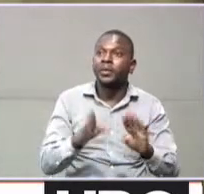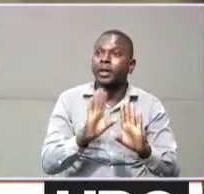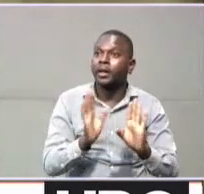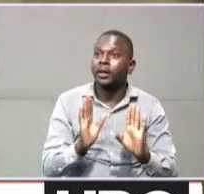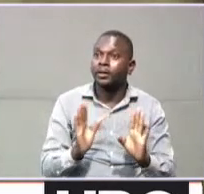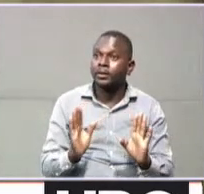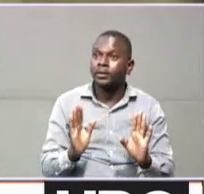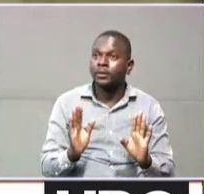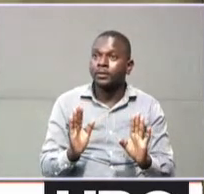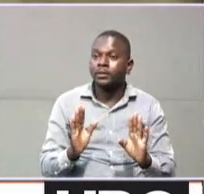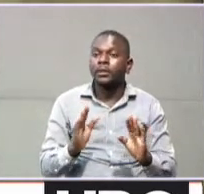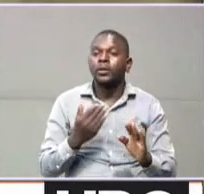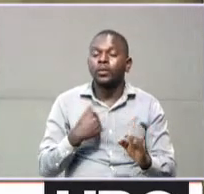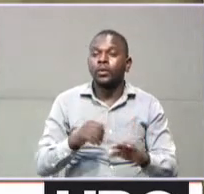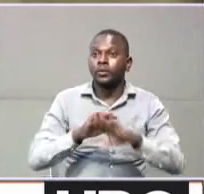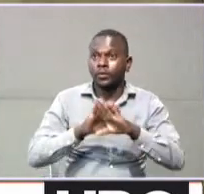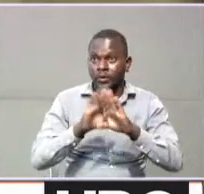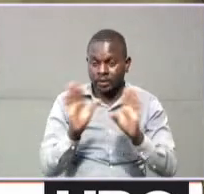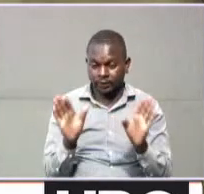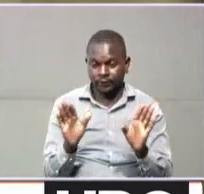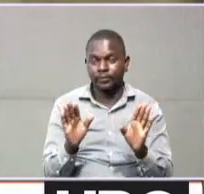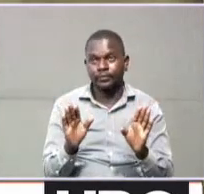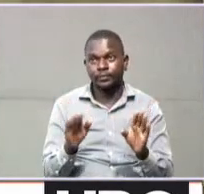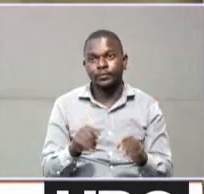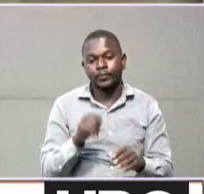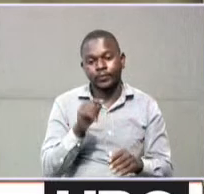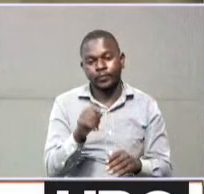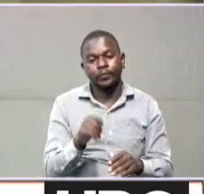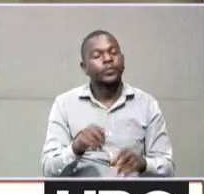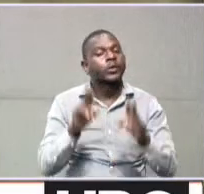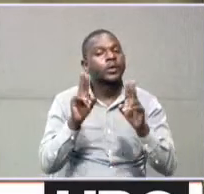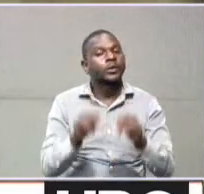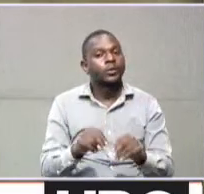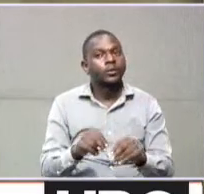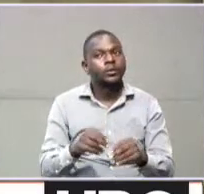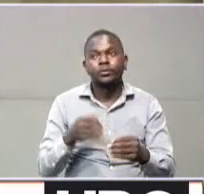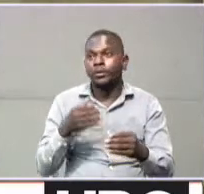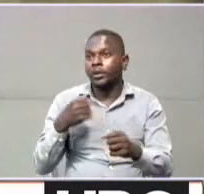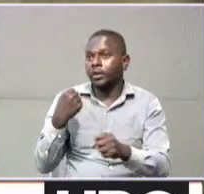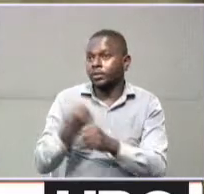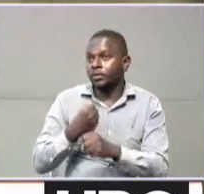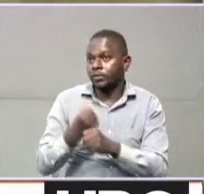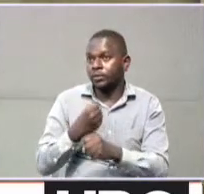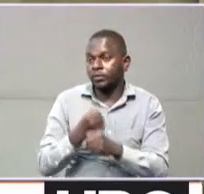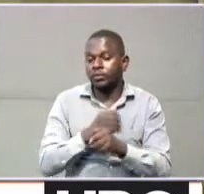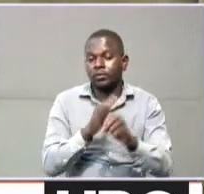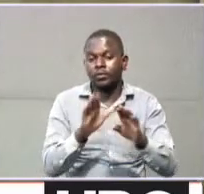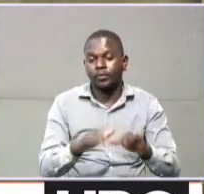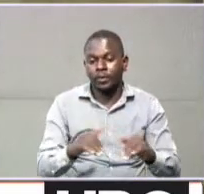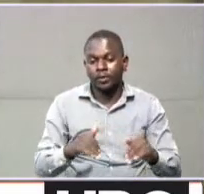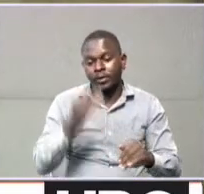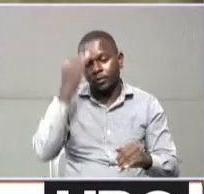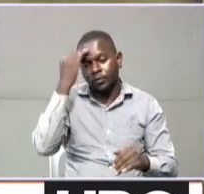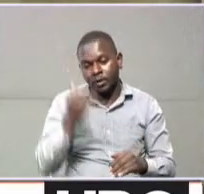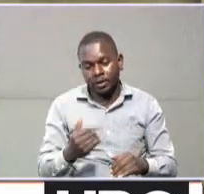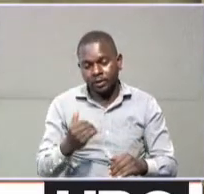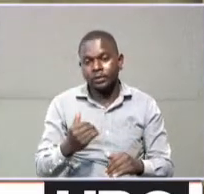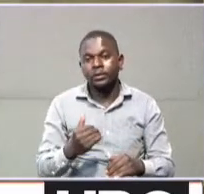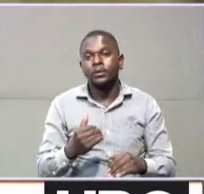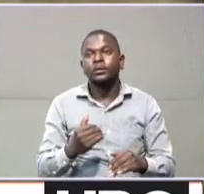and i want to clarify that this does not affect operations of the house because